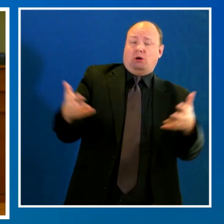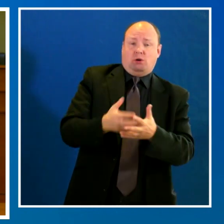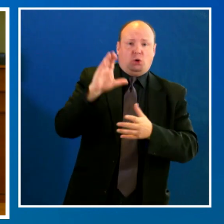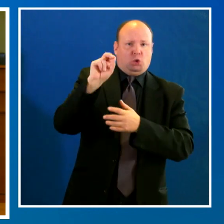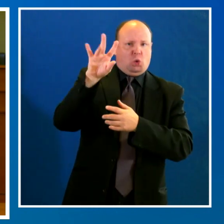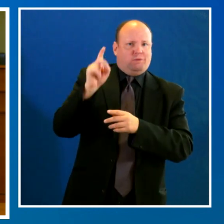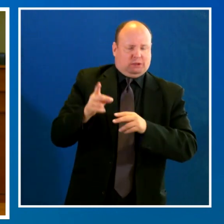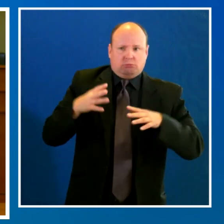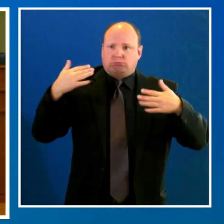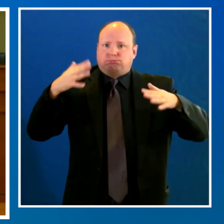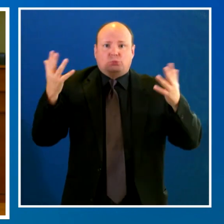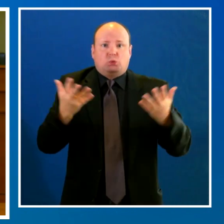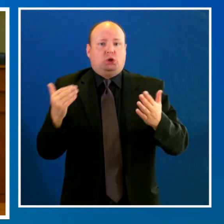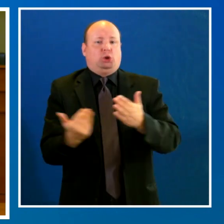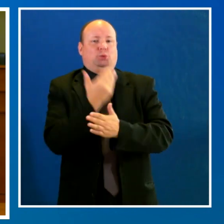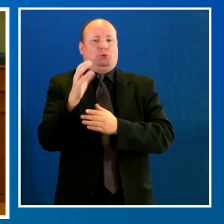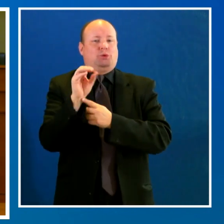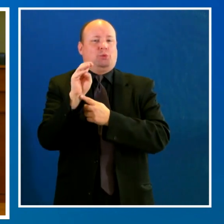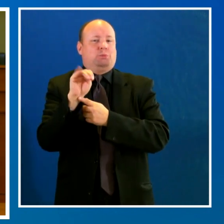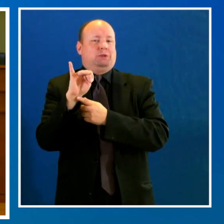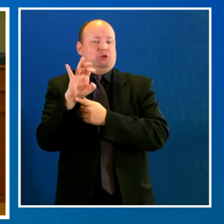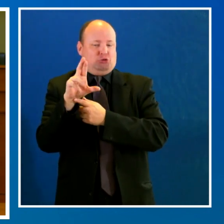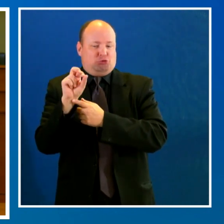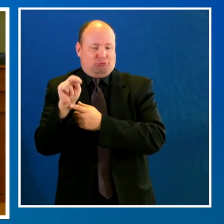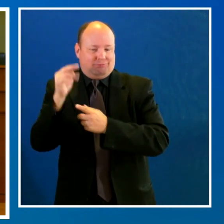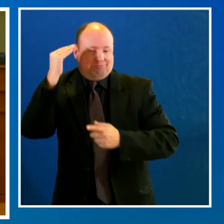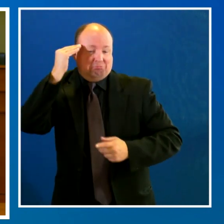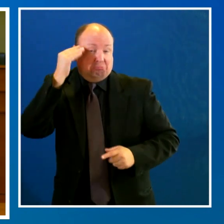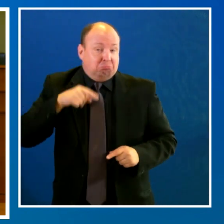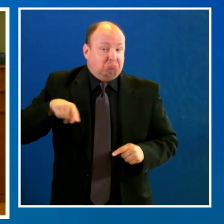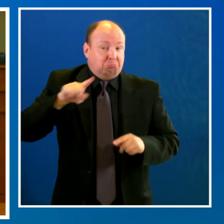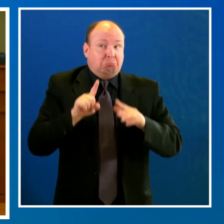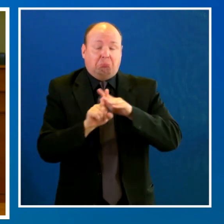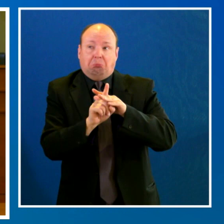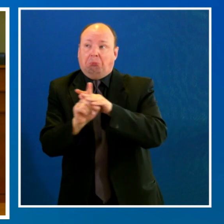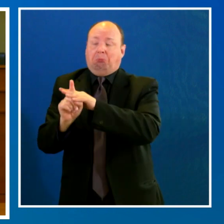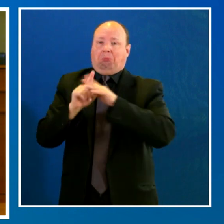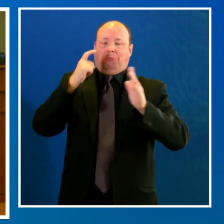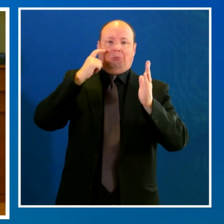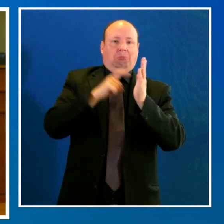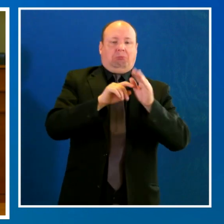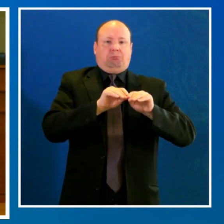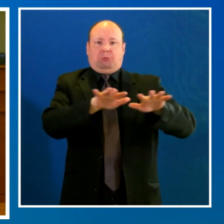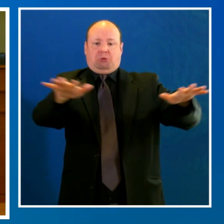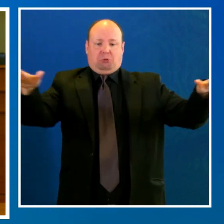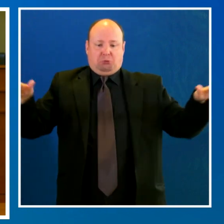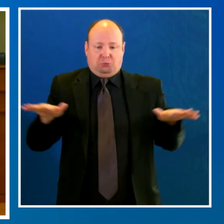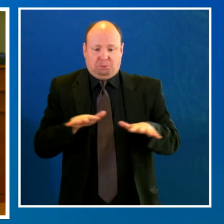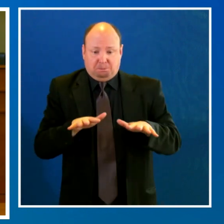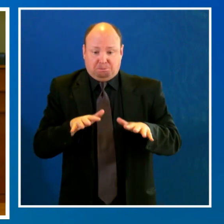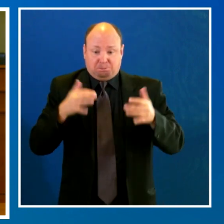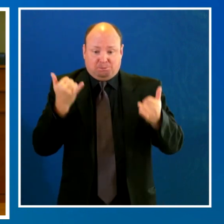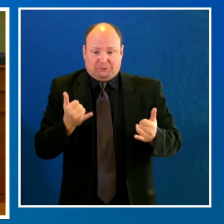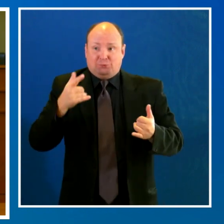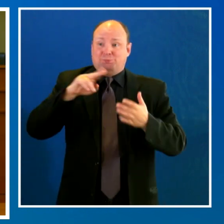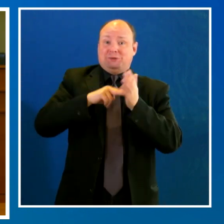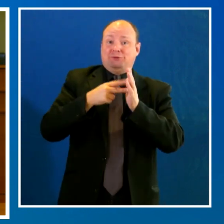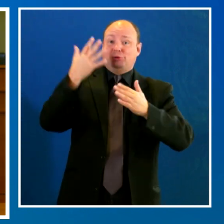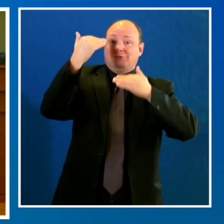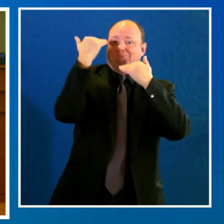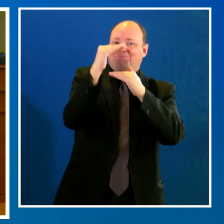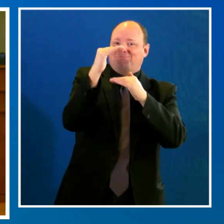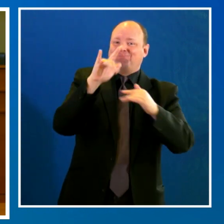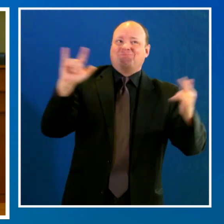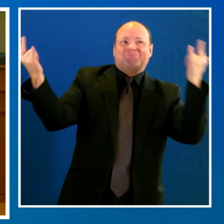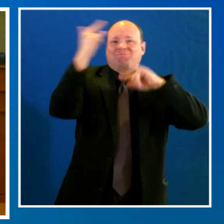complex. The emergence of the Omicron variant of the COVID virus is prompting travel restrictions and